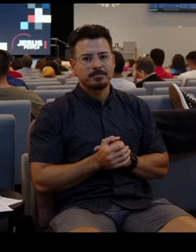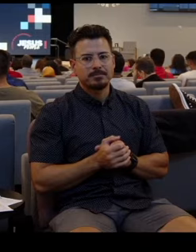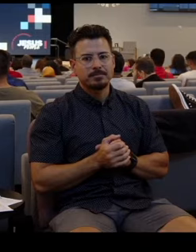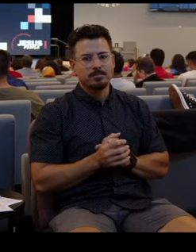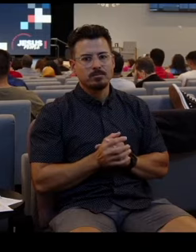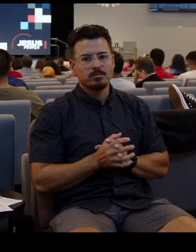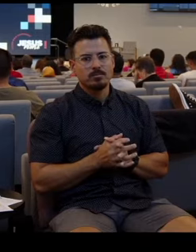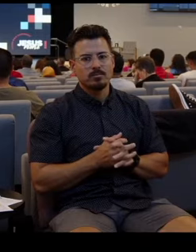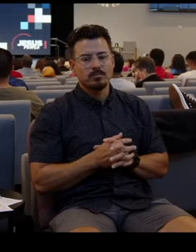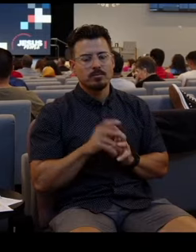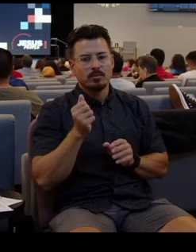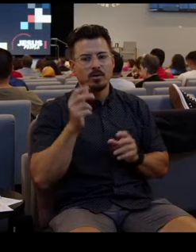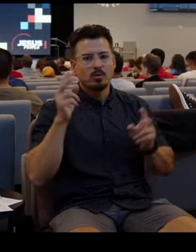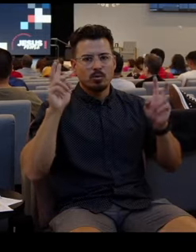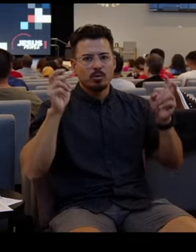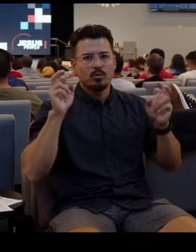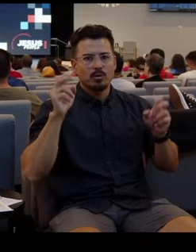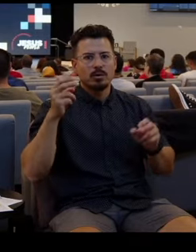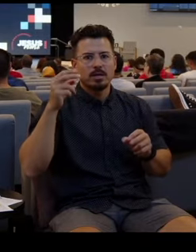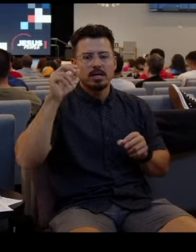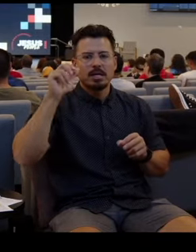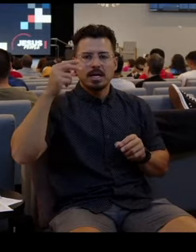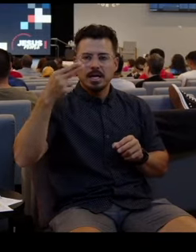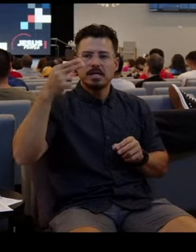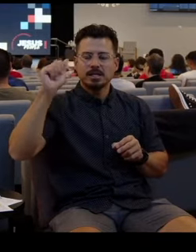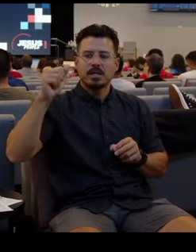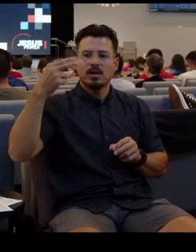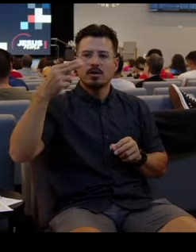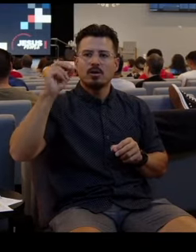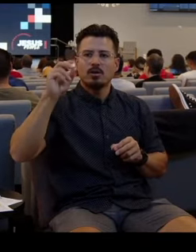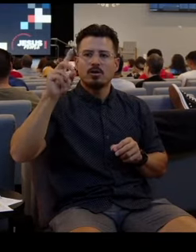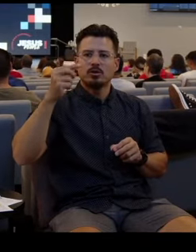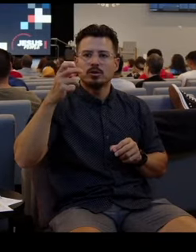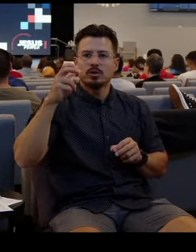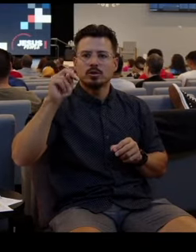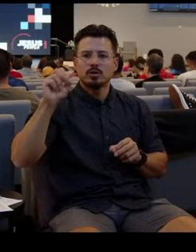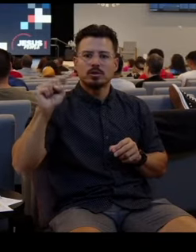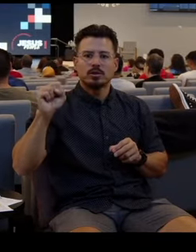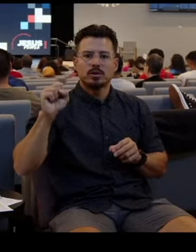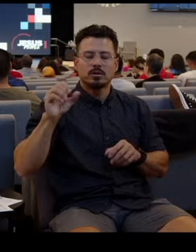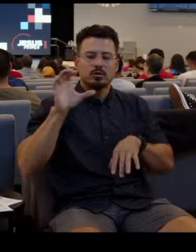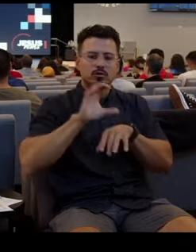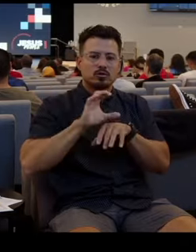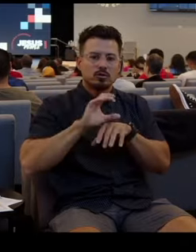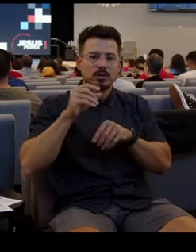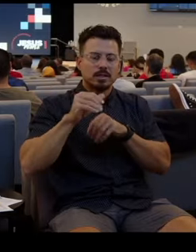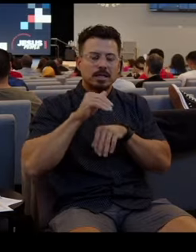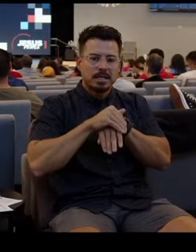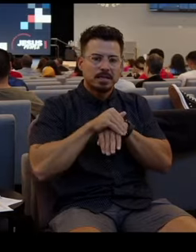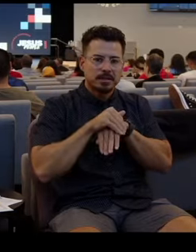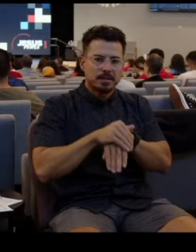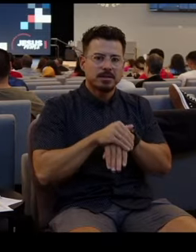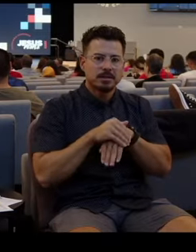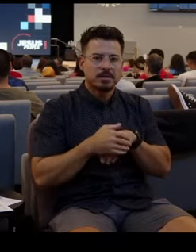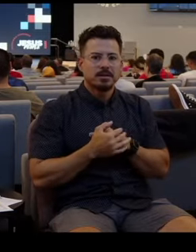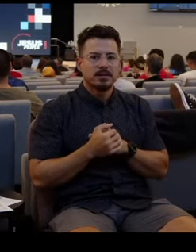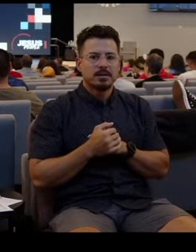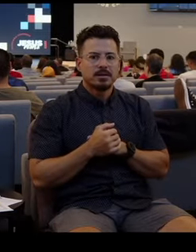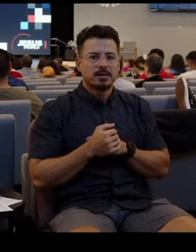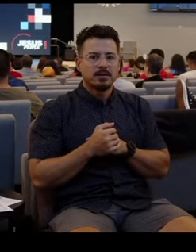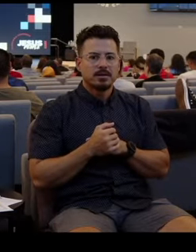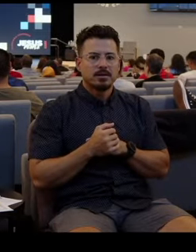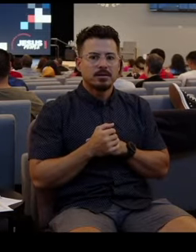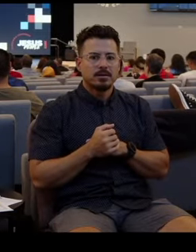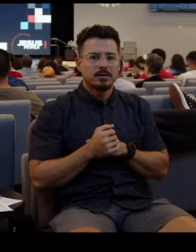Let me give you another quote. A guy named H.A. Hodges. He was a Church of England guy. But less a